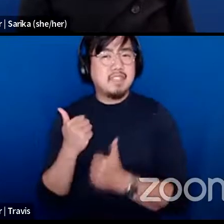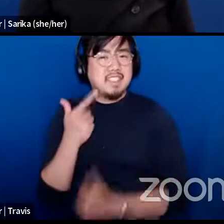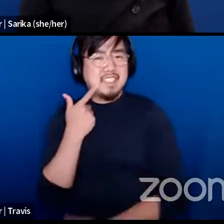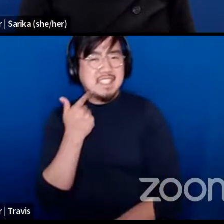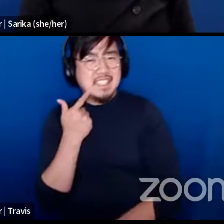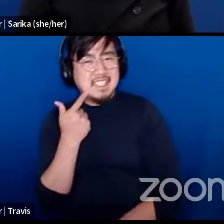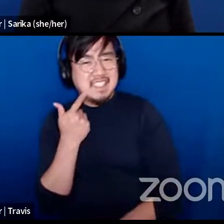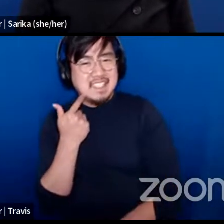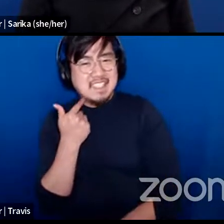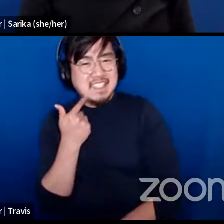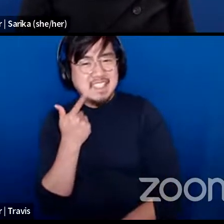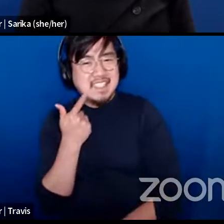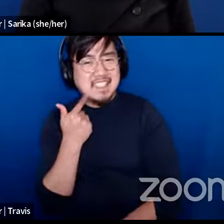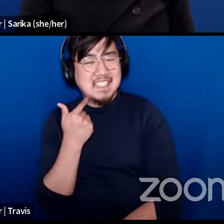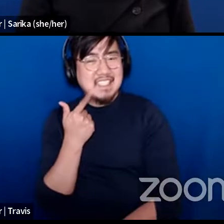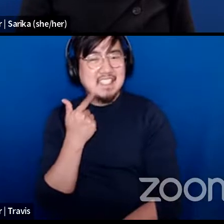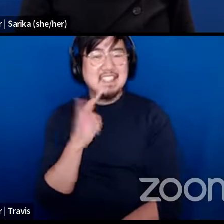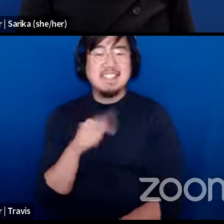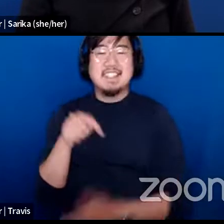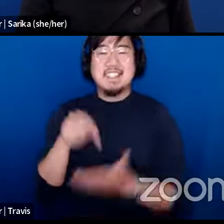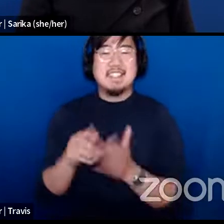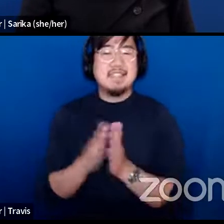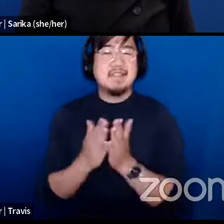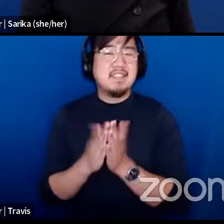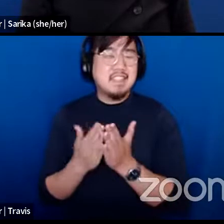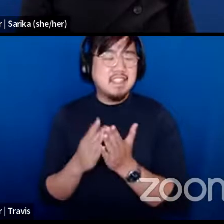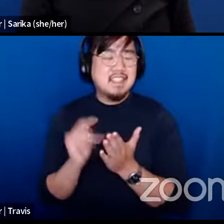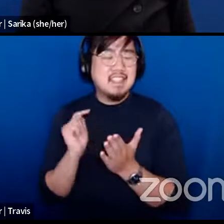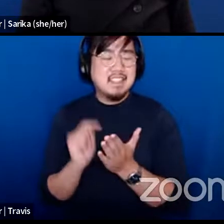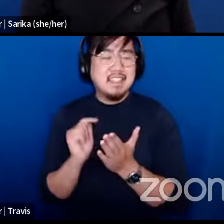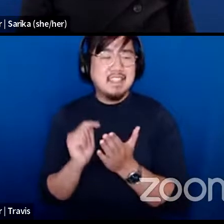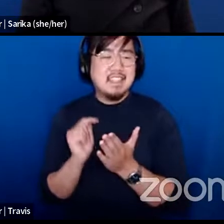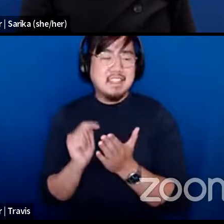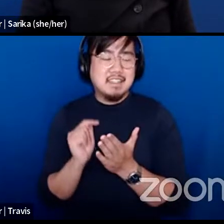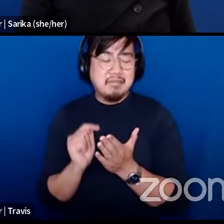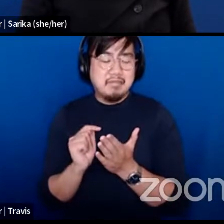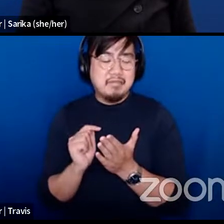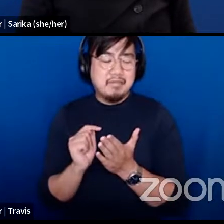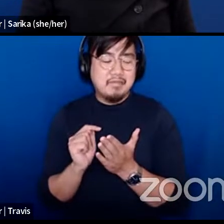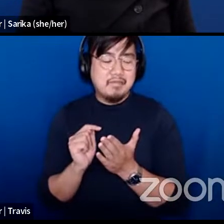book. This is a book that primarily